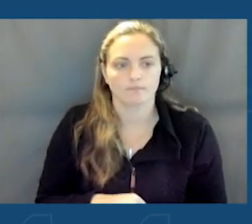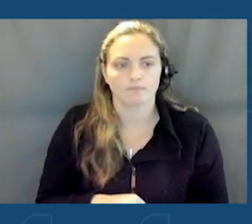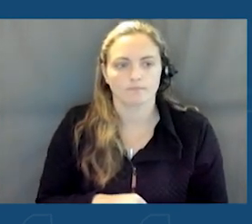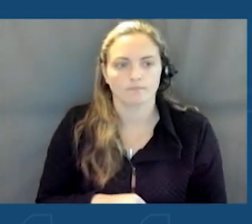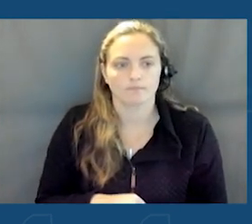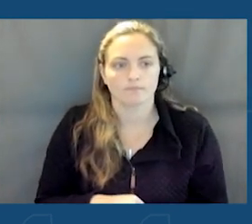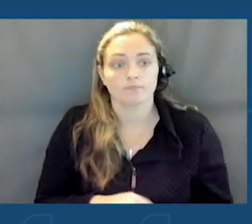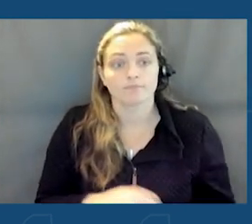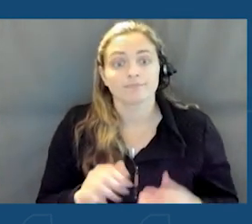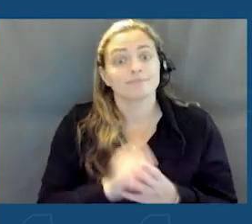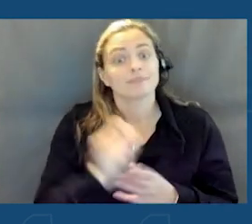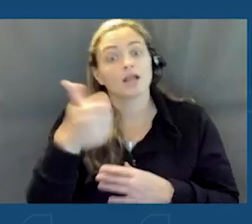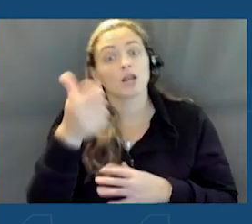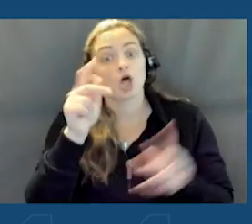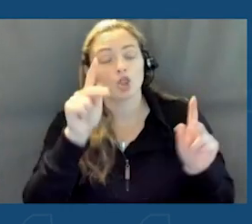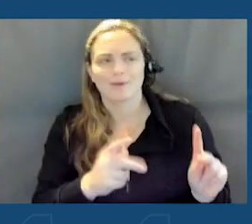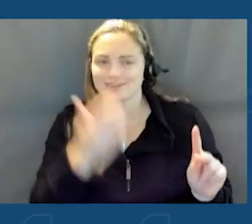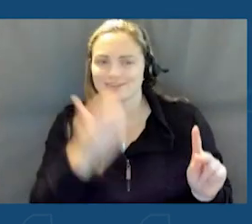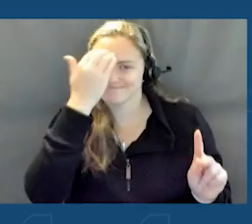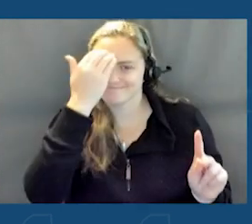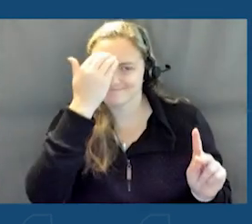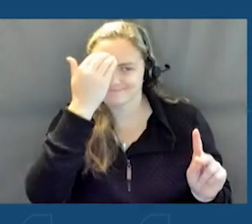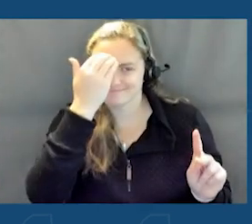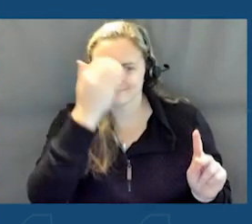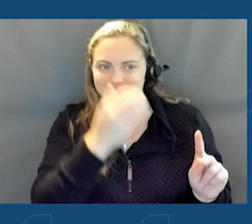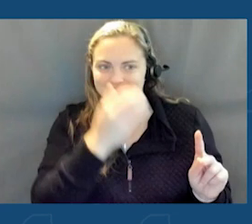Another person you're all familiar with, Kellyanna